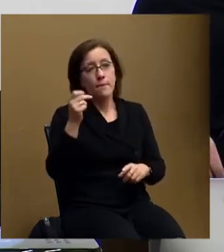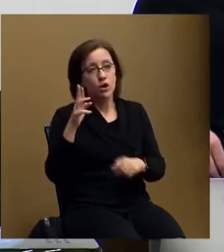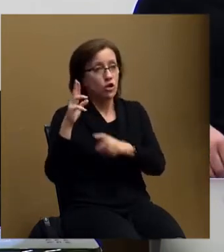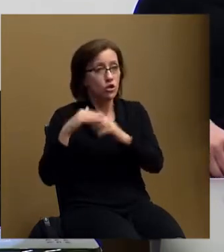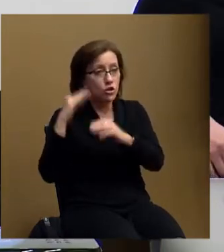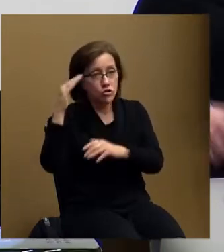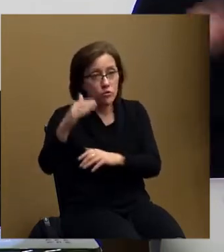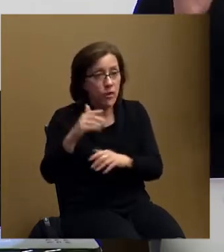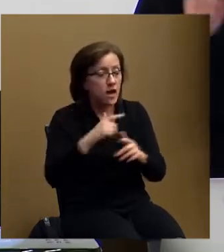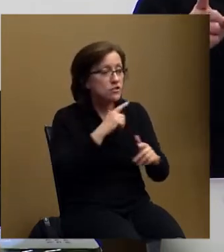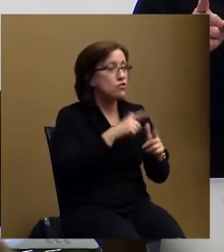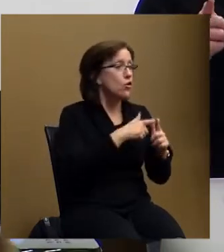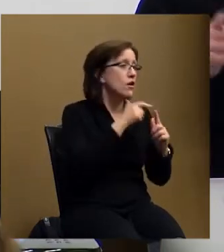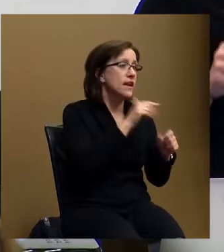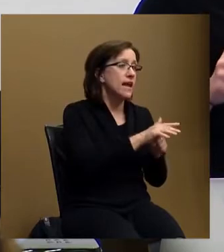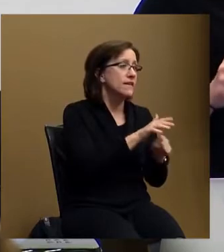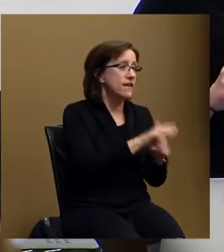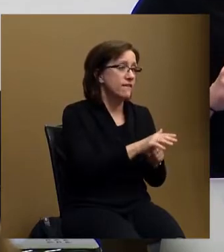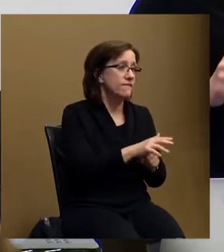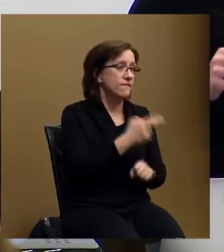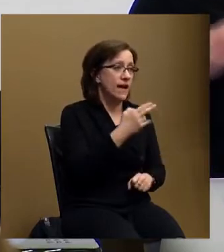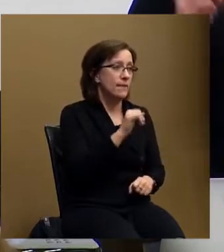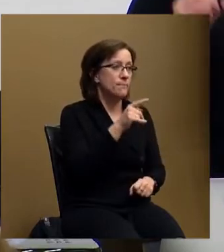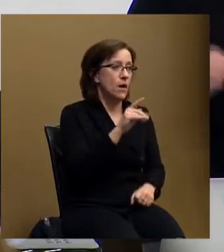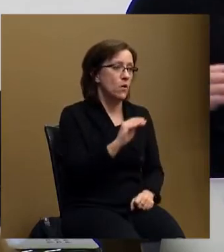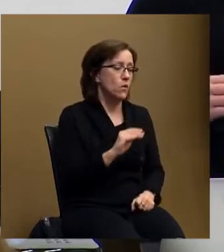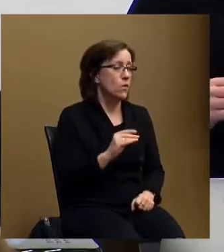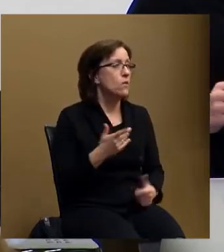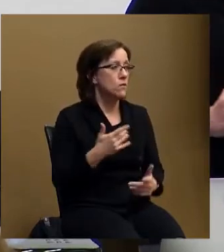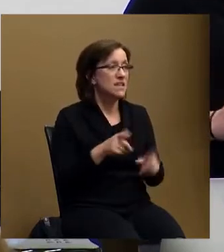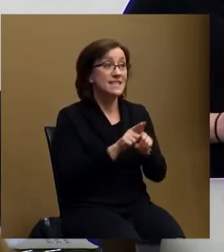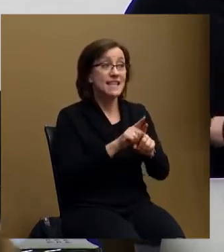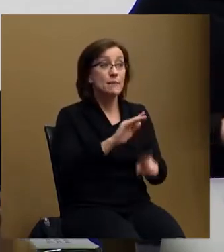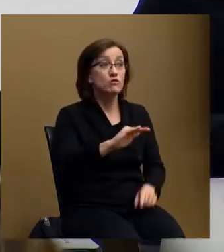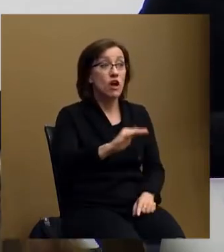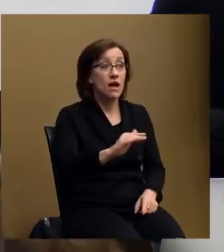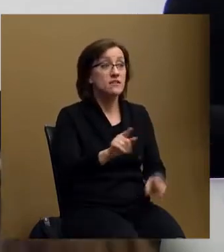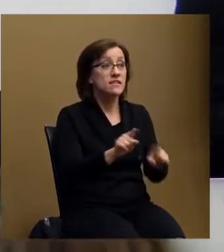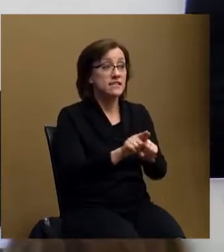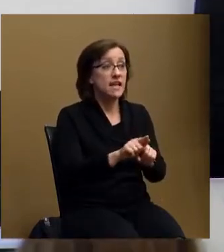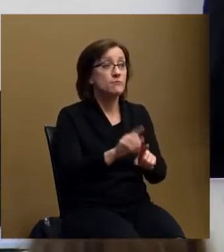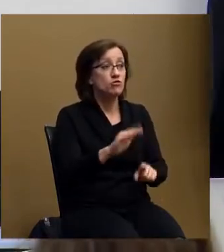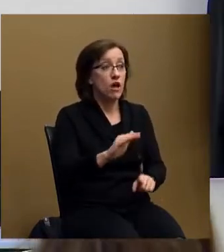hyposensitive? Go. Same child.